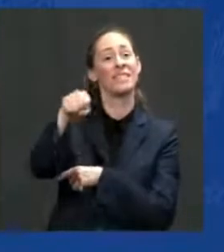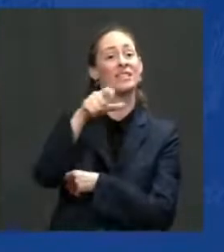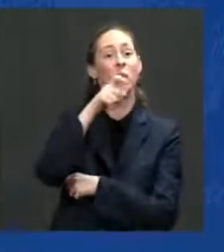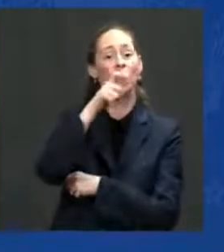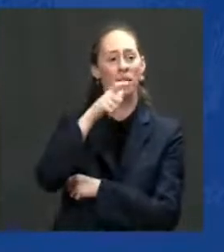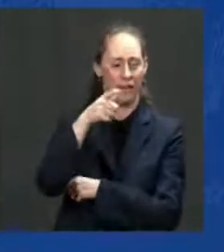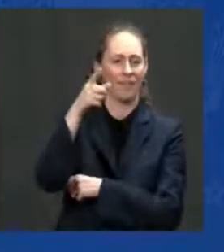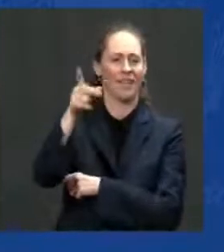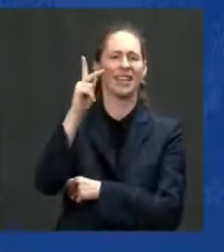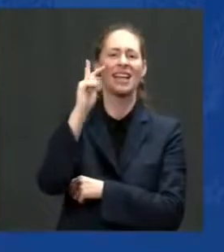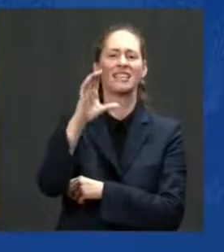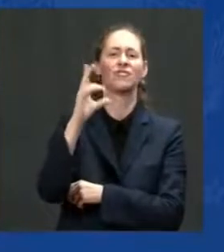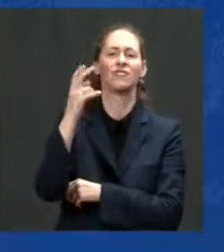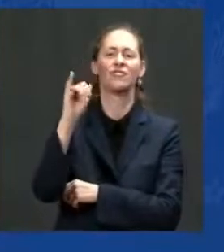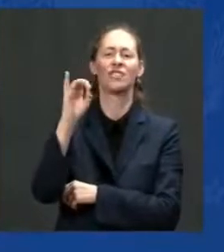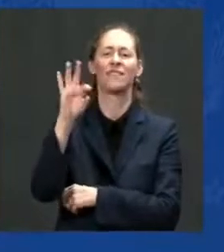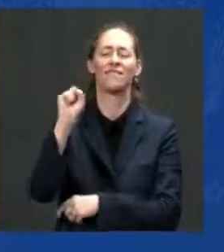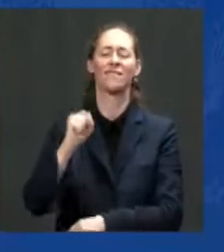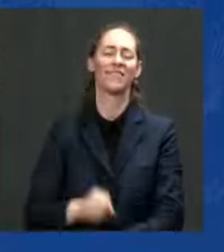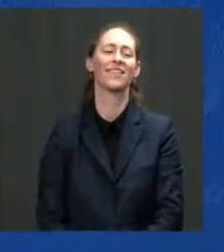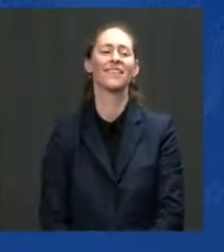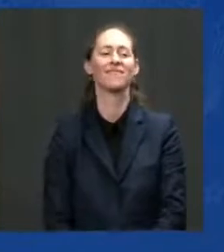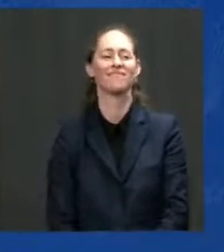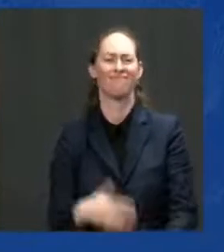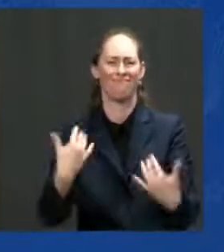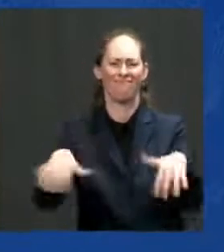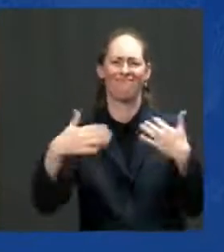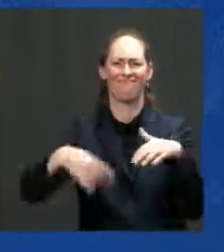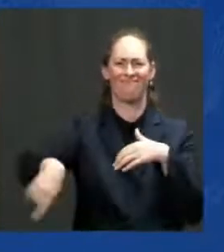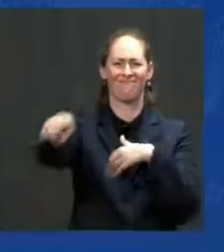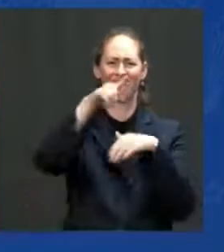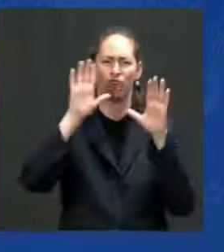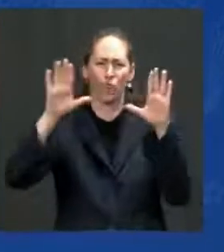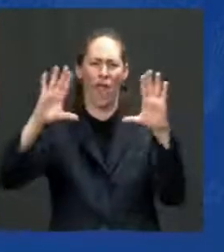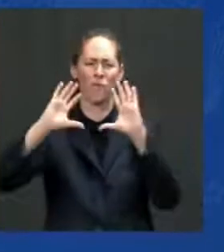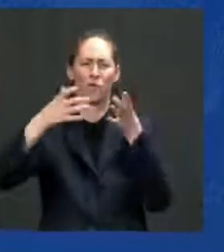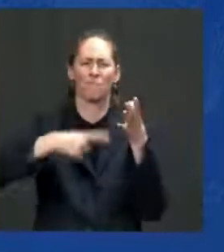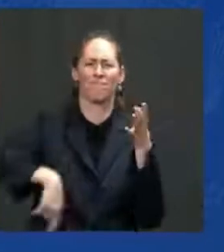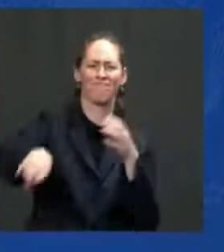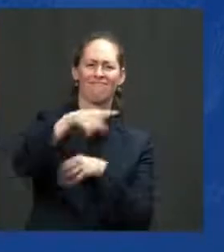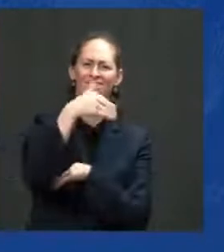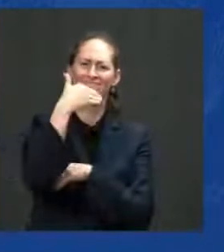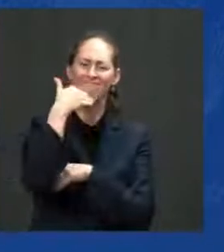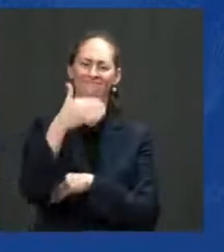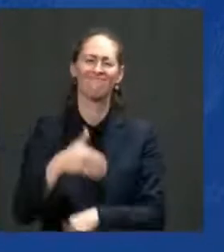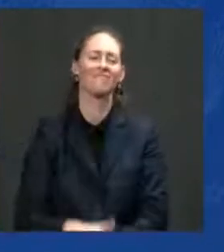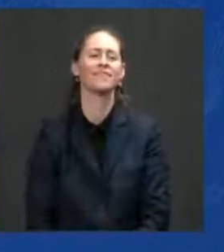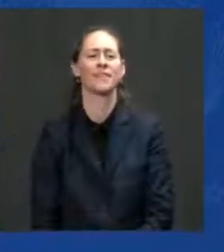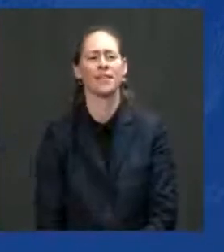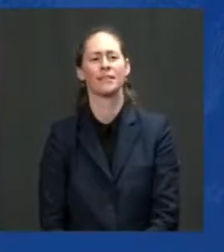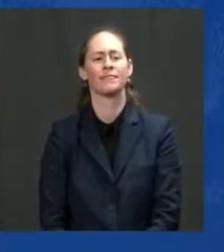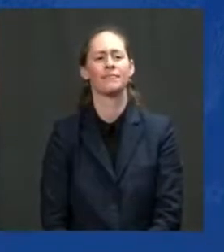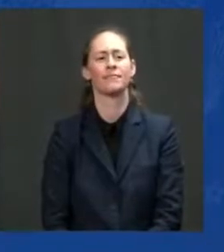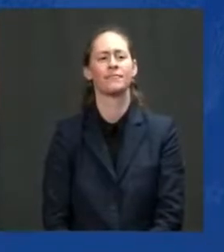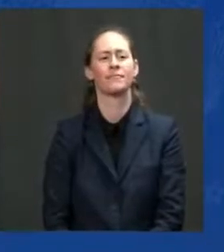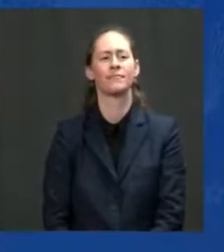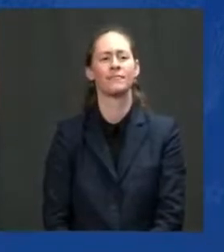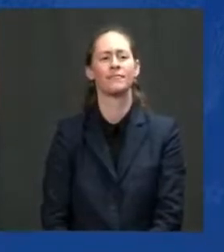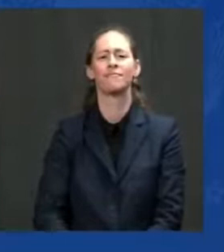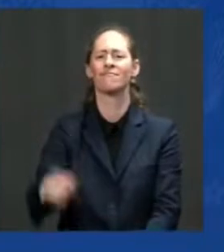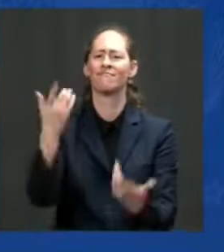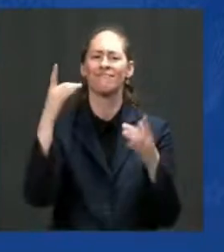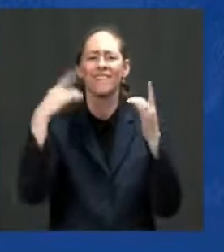incredible run by one of the most well-rounded teams in recent memory. A pair of all-pro linebackers, star pass rushers,